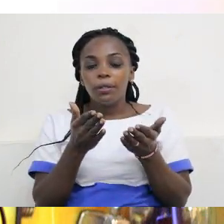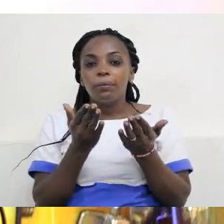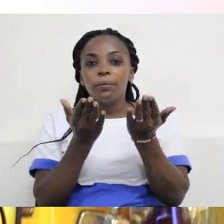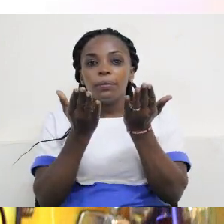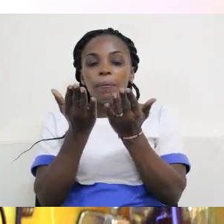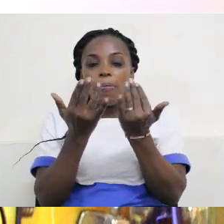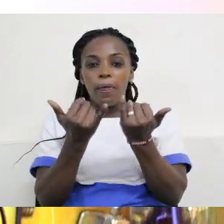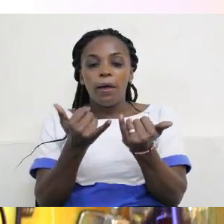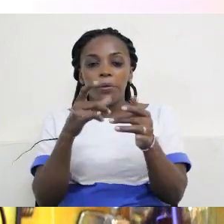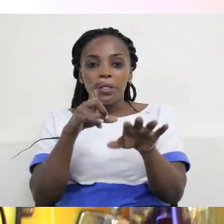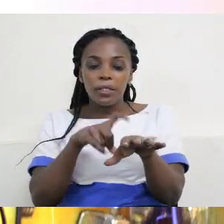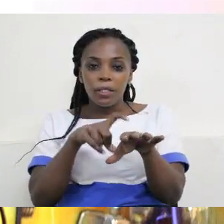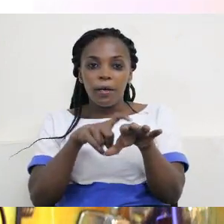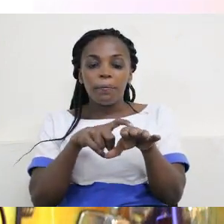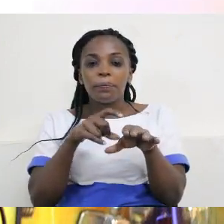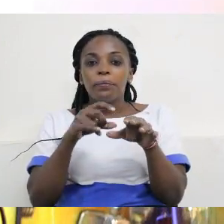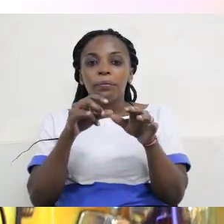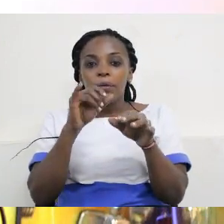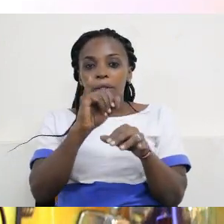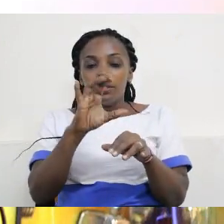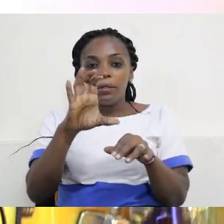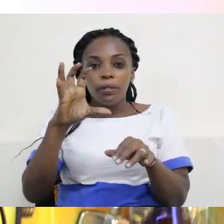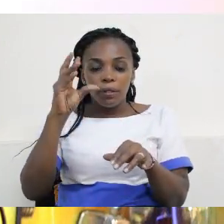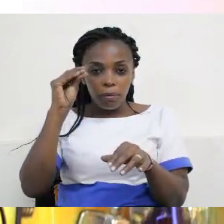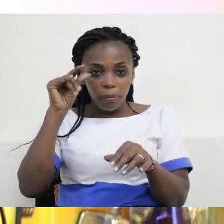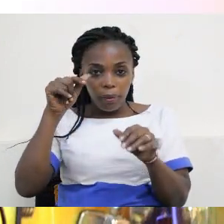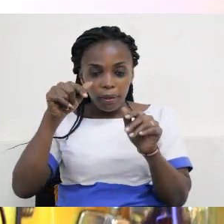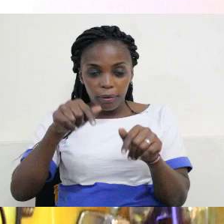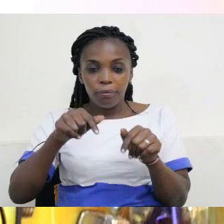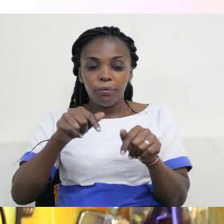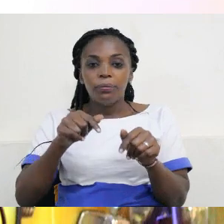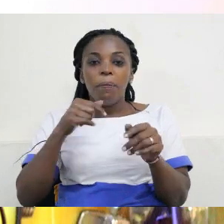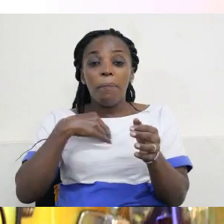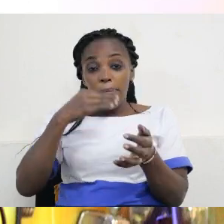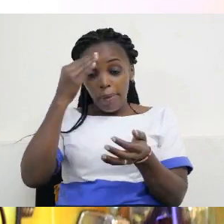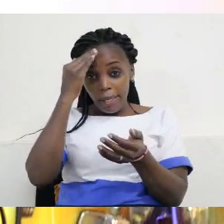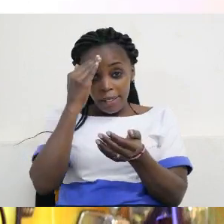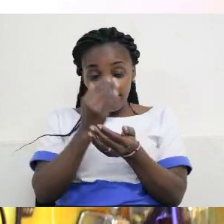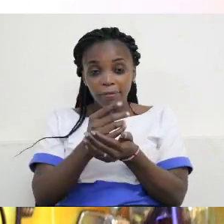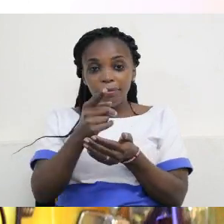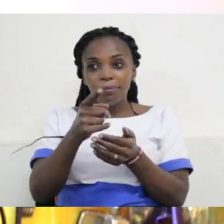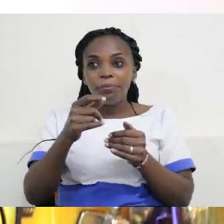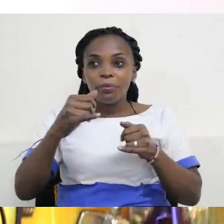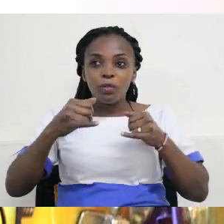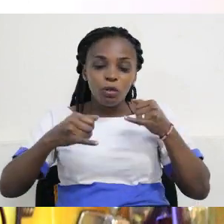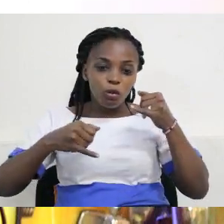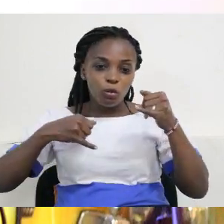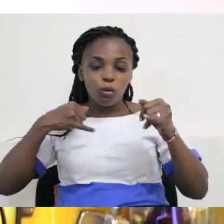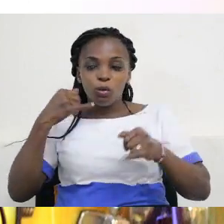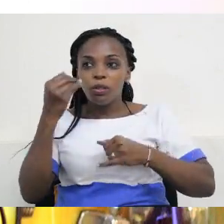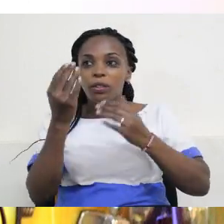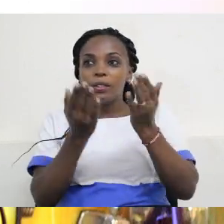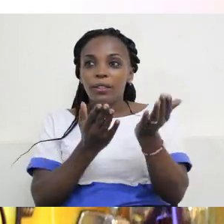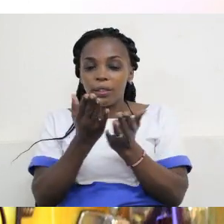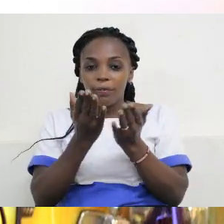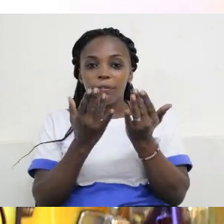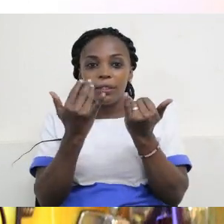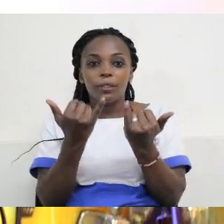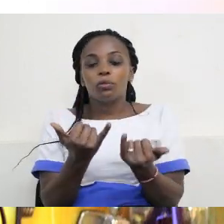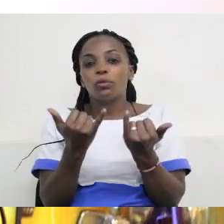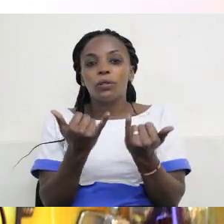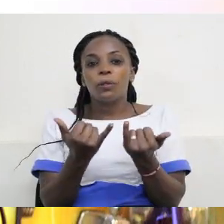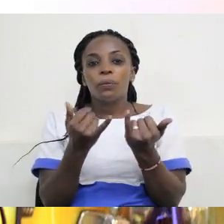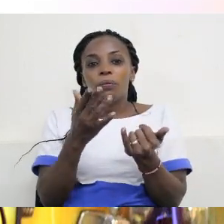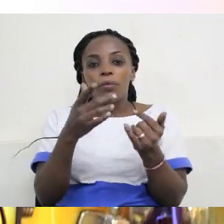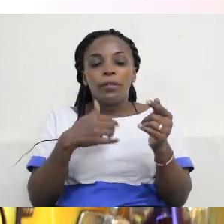time right here at International Christian Center Mombasa. I believe that you have enjoyed this service this far,